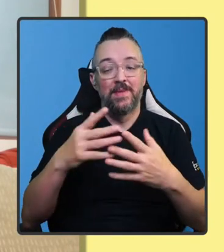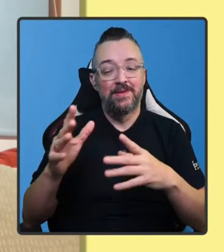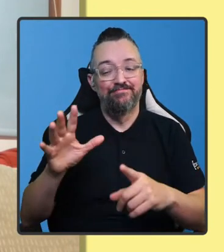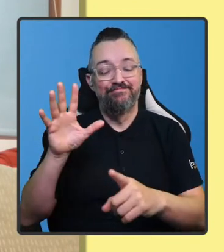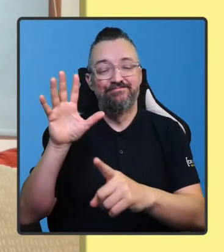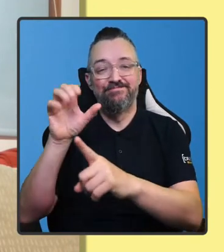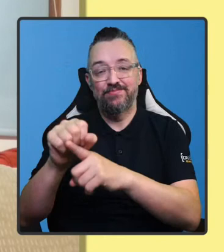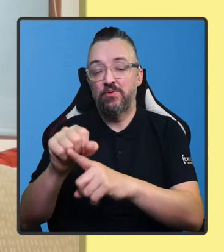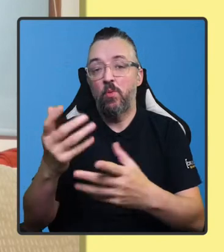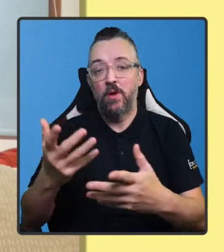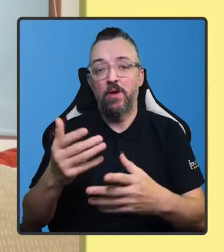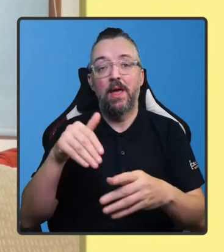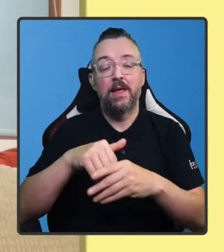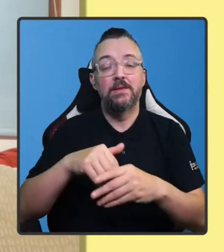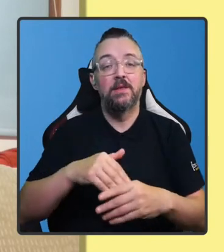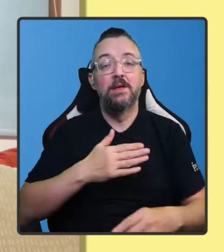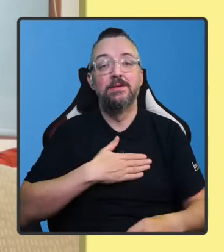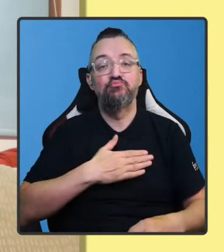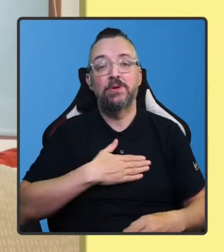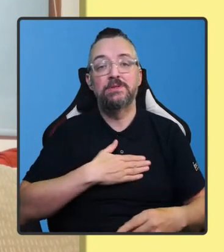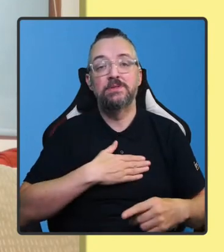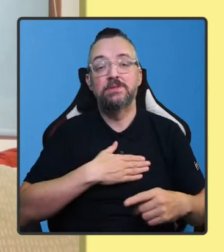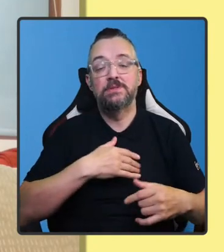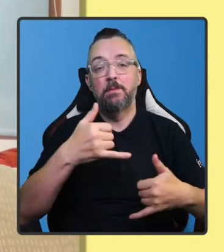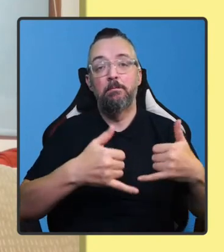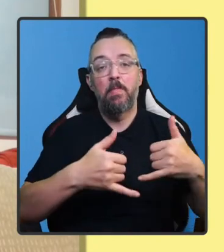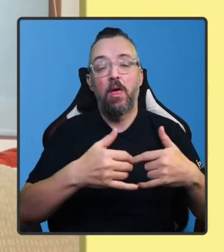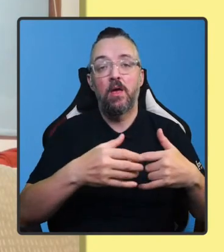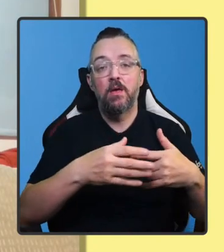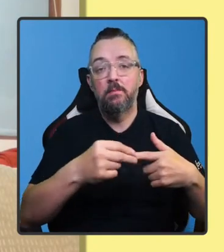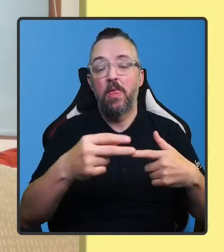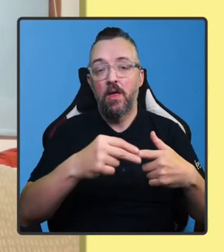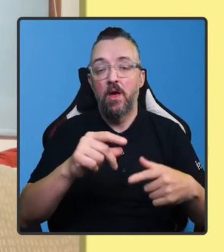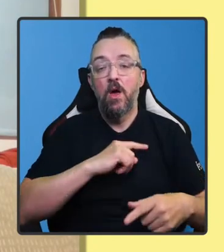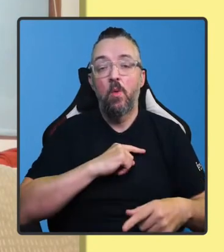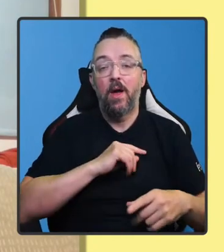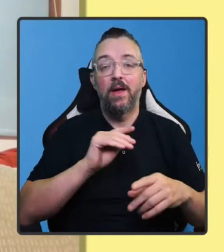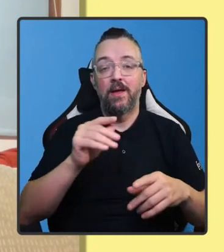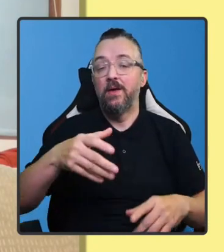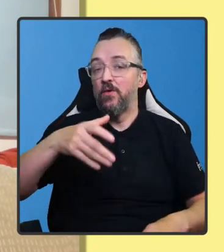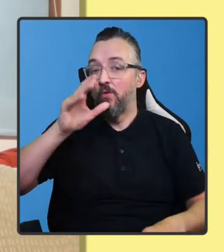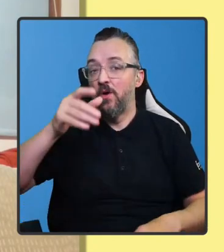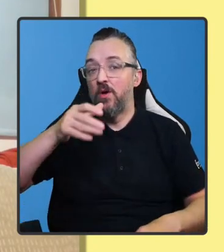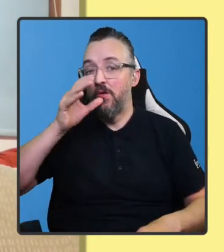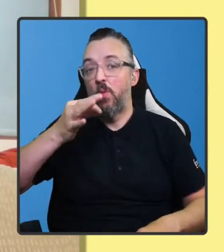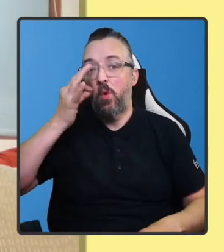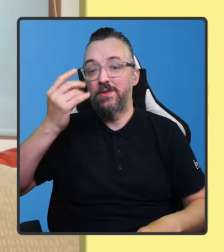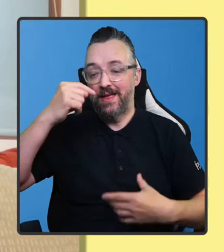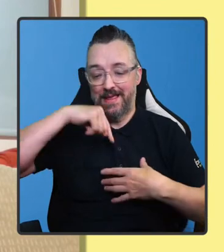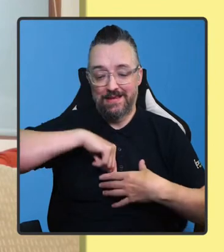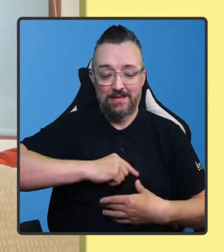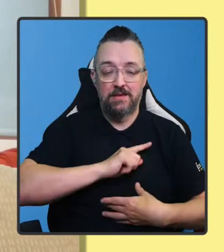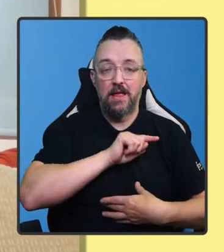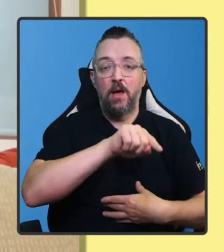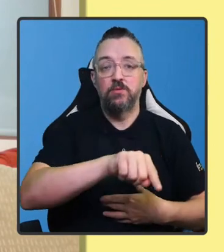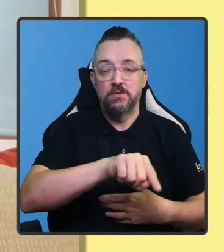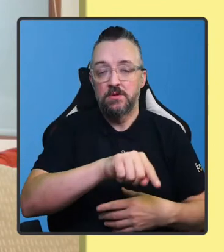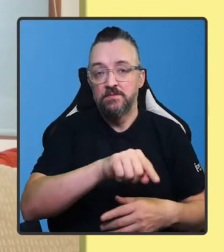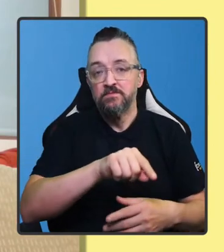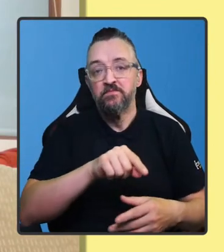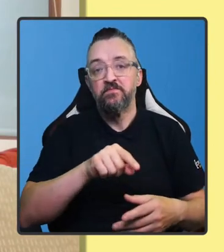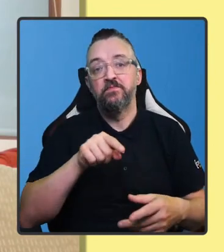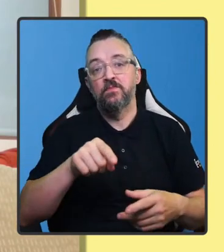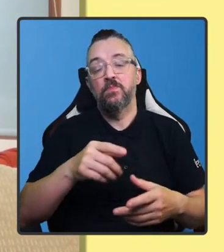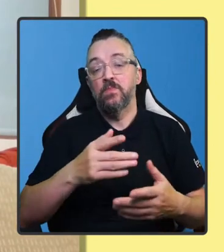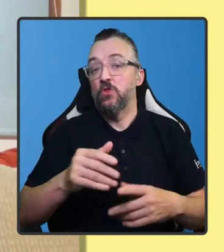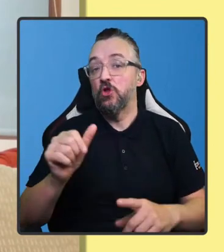in breast milk because it's going into the water system. And it's something that should